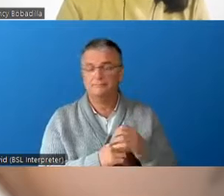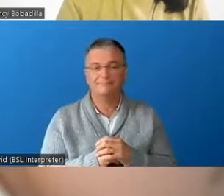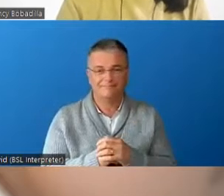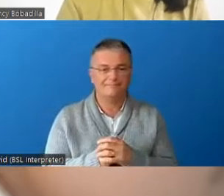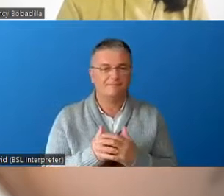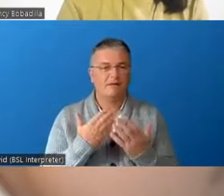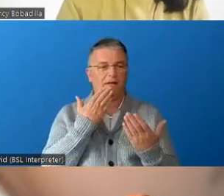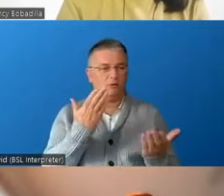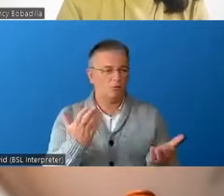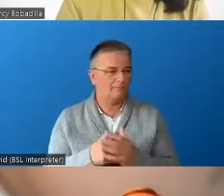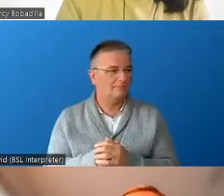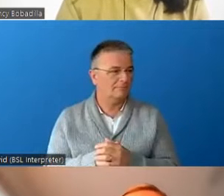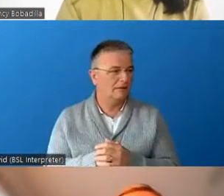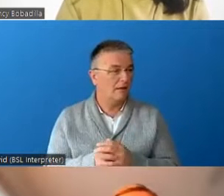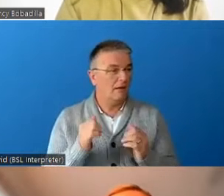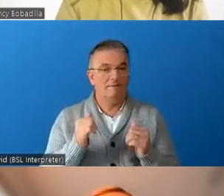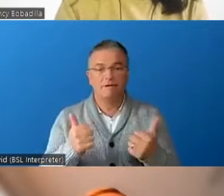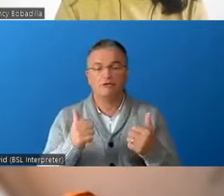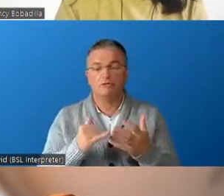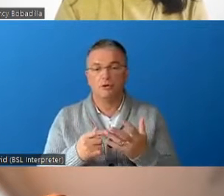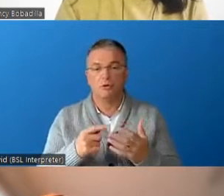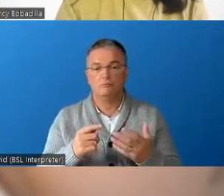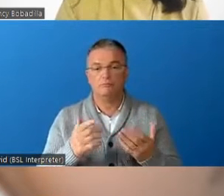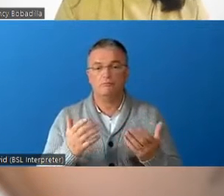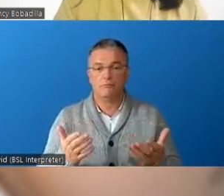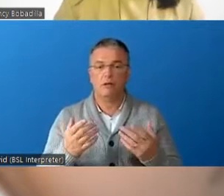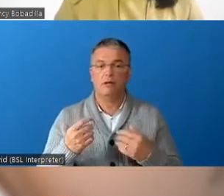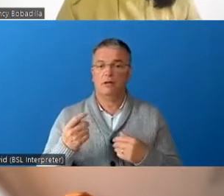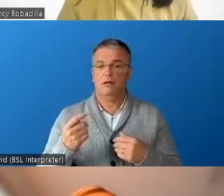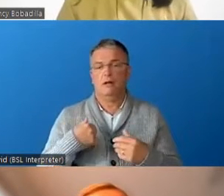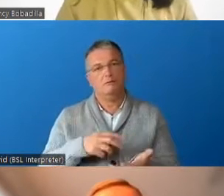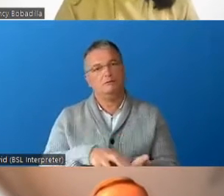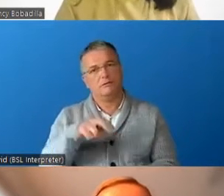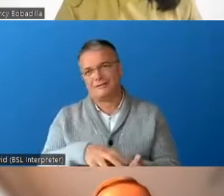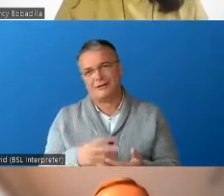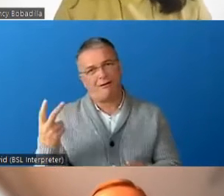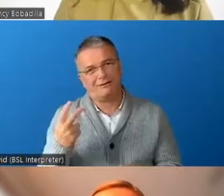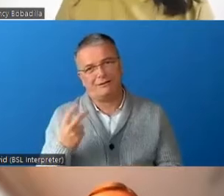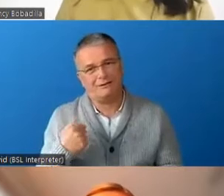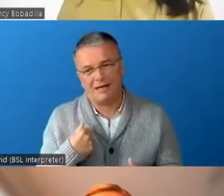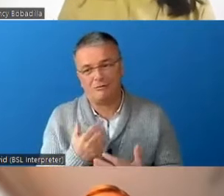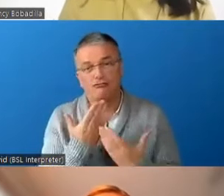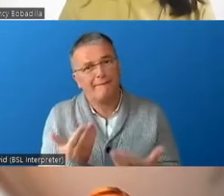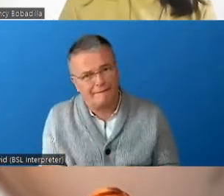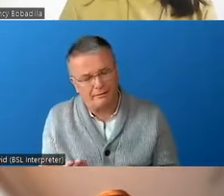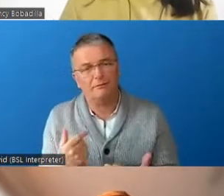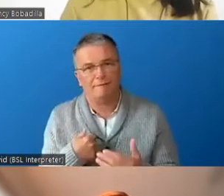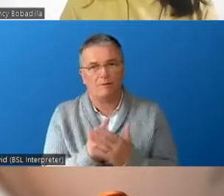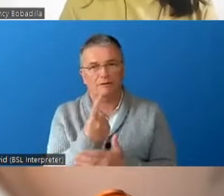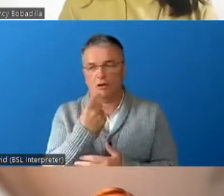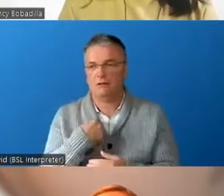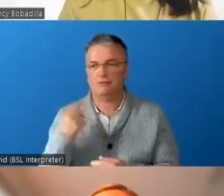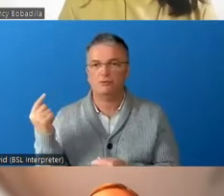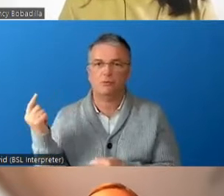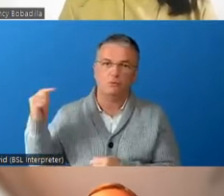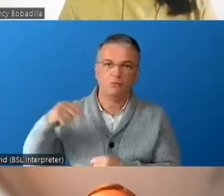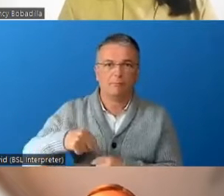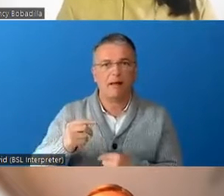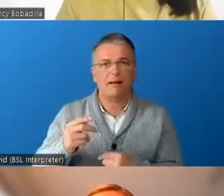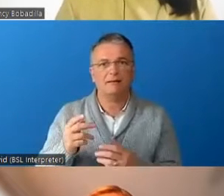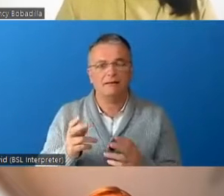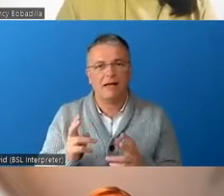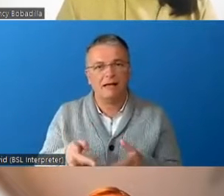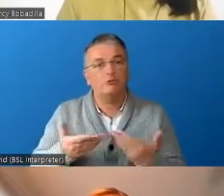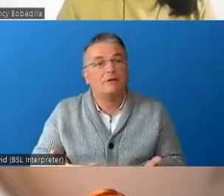Okay, thank you. Very good. So thank you. We are so excited and we are so grateful for this opportunity to be here